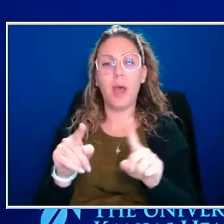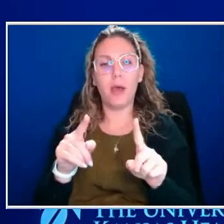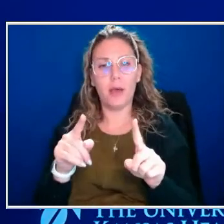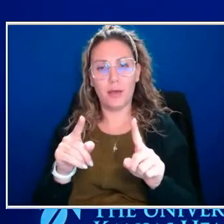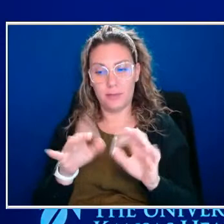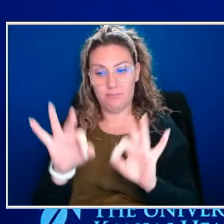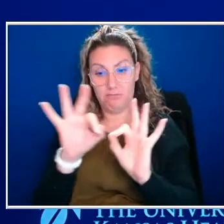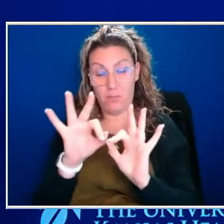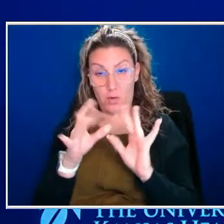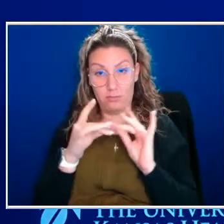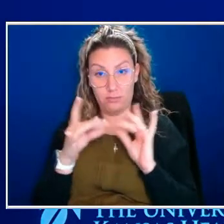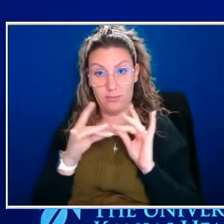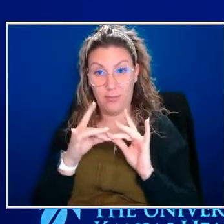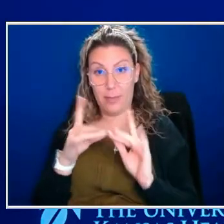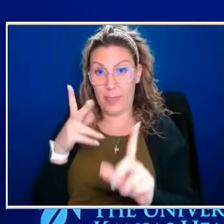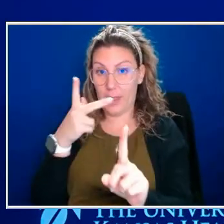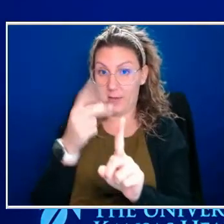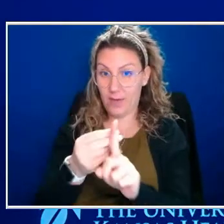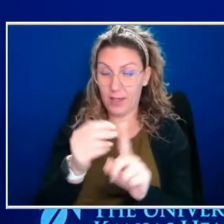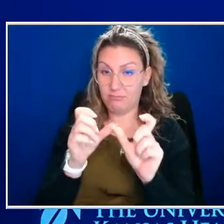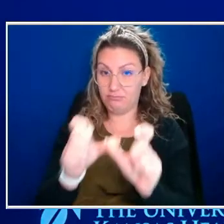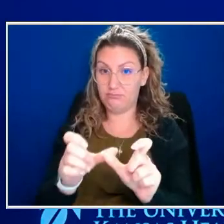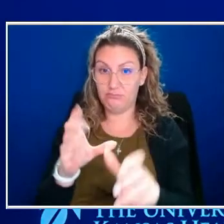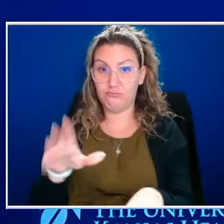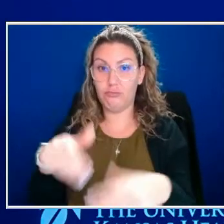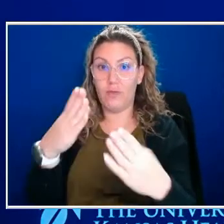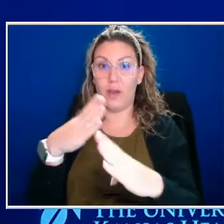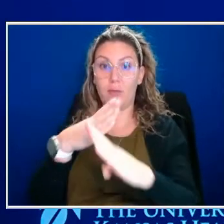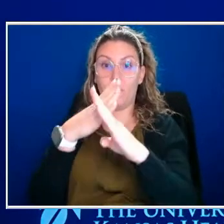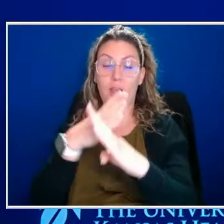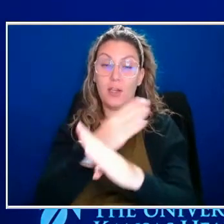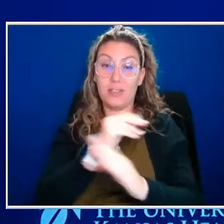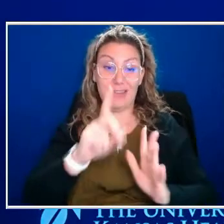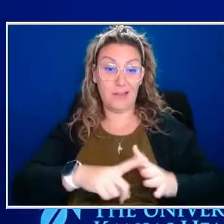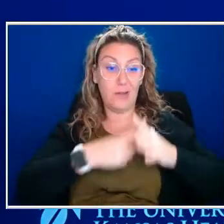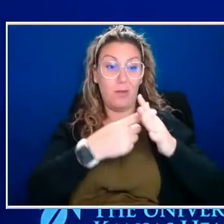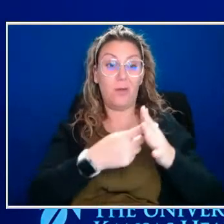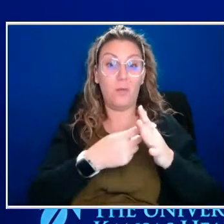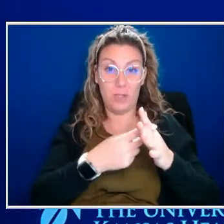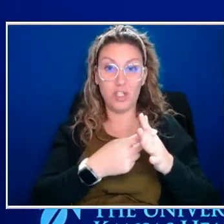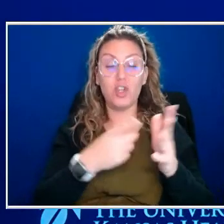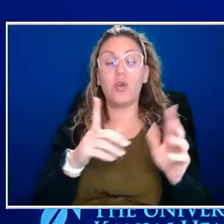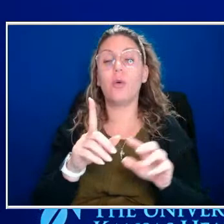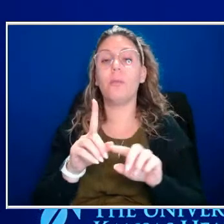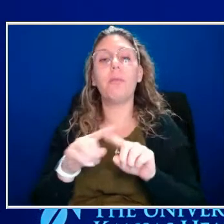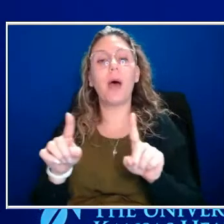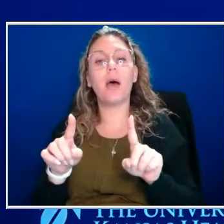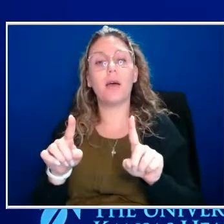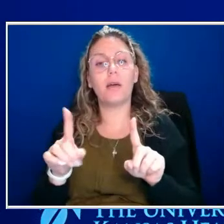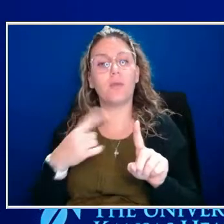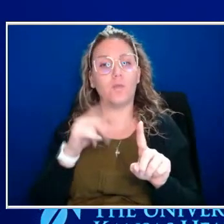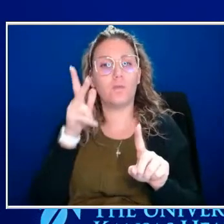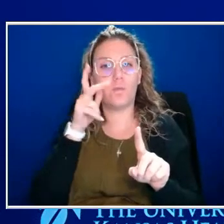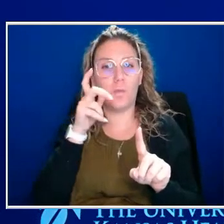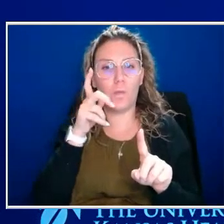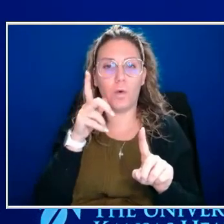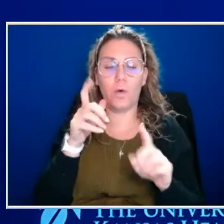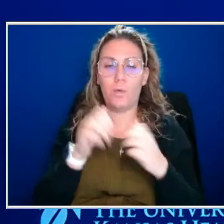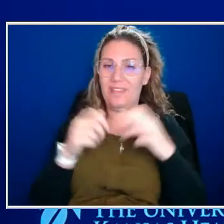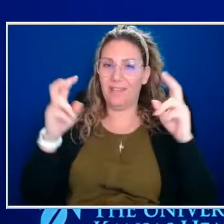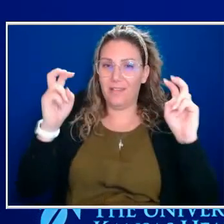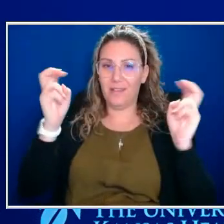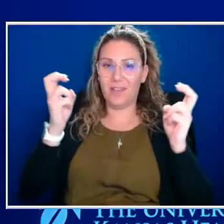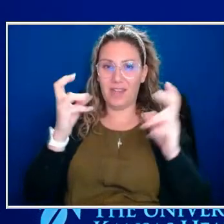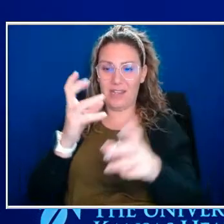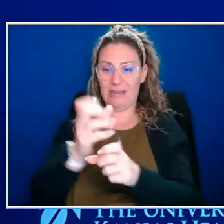vaccines continue to provide protection, even the original monovalent. But as we heard about in our headlines, getting that